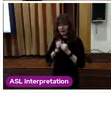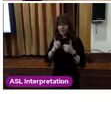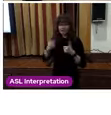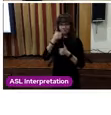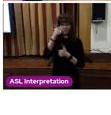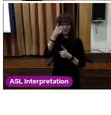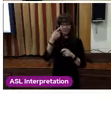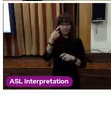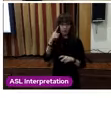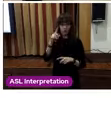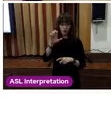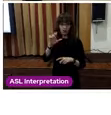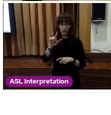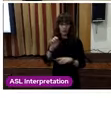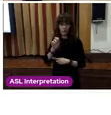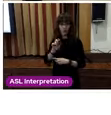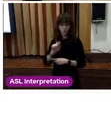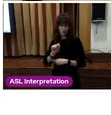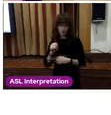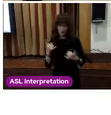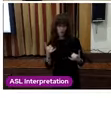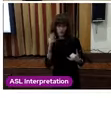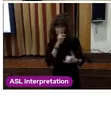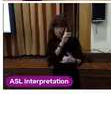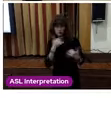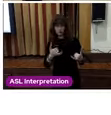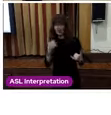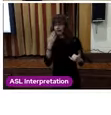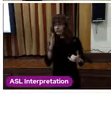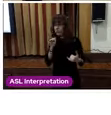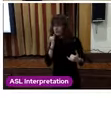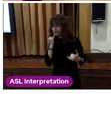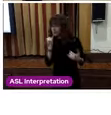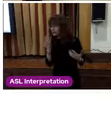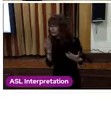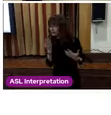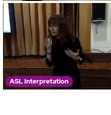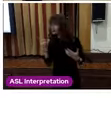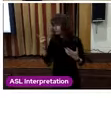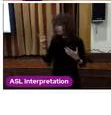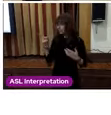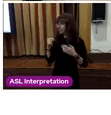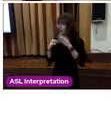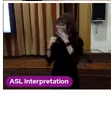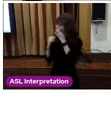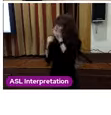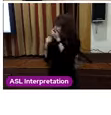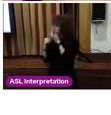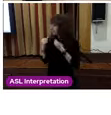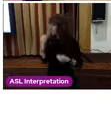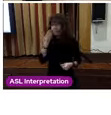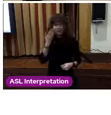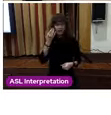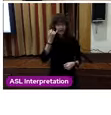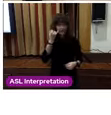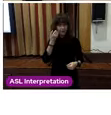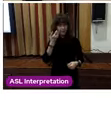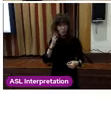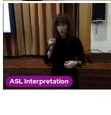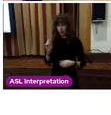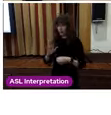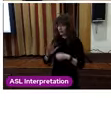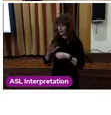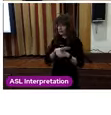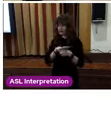today, and actually, I don't know if Maureen is around here, but okay, so Maureen is there. In case you don't know, Maureen's our district